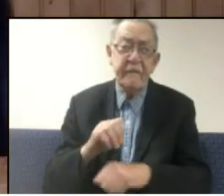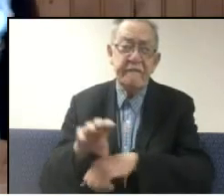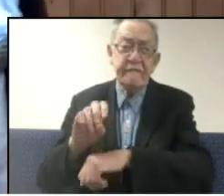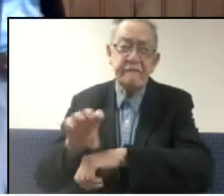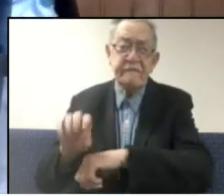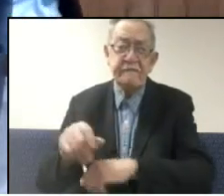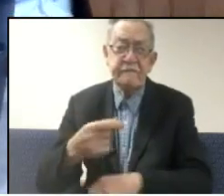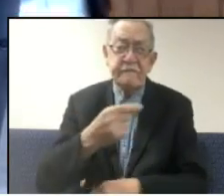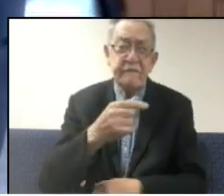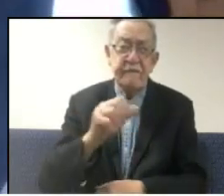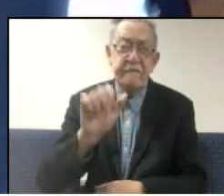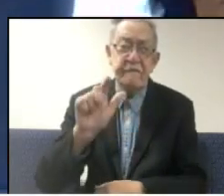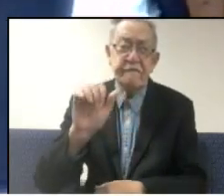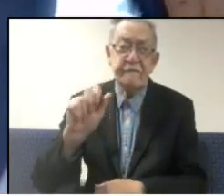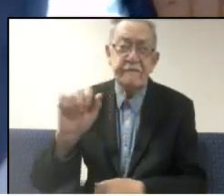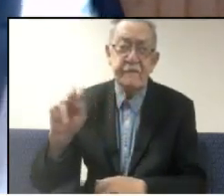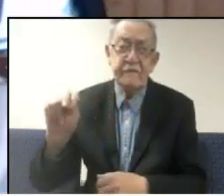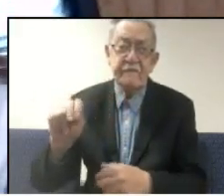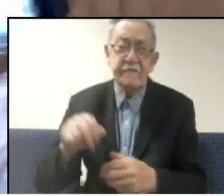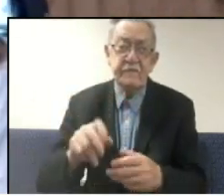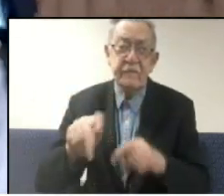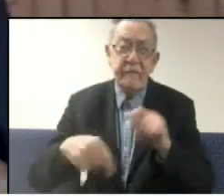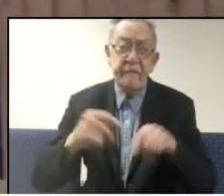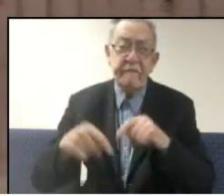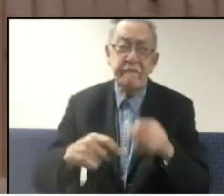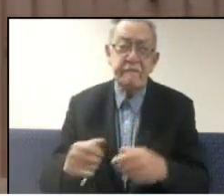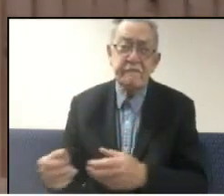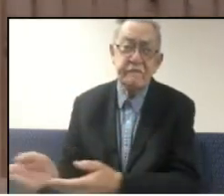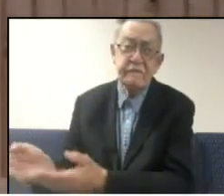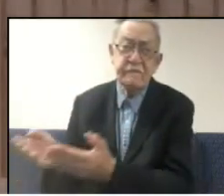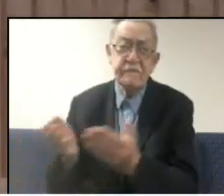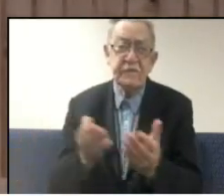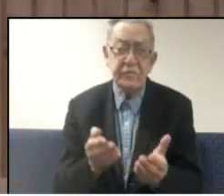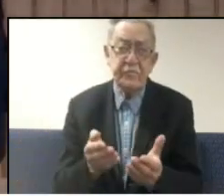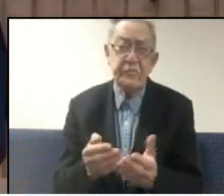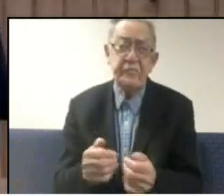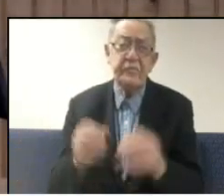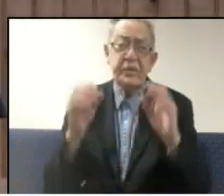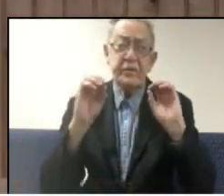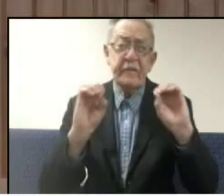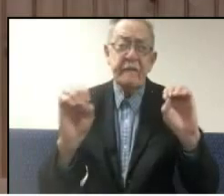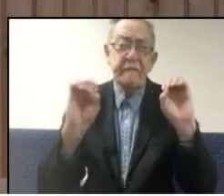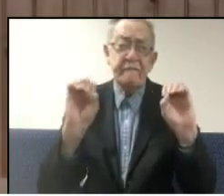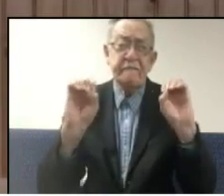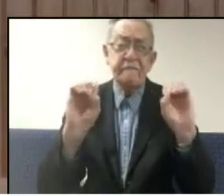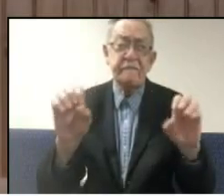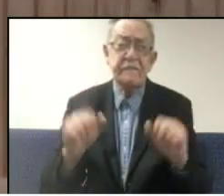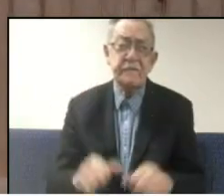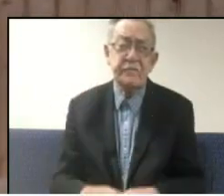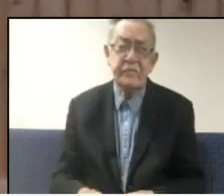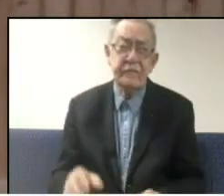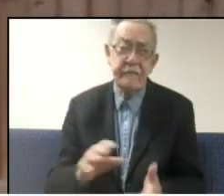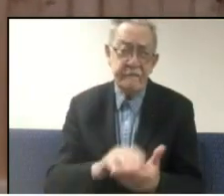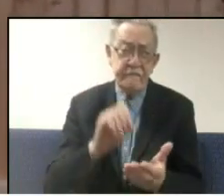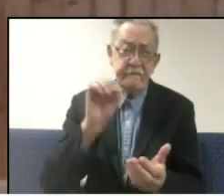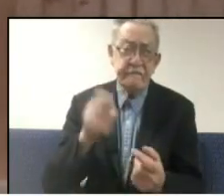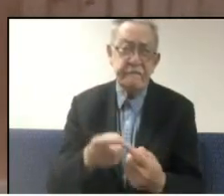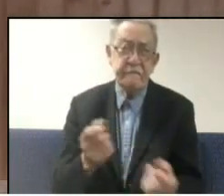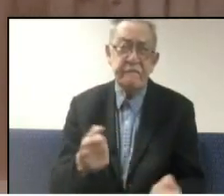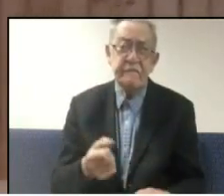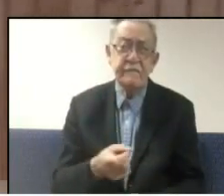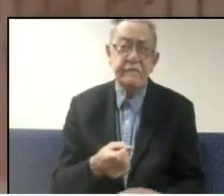the notion that he is bringing a teaching that he has learned from some other